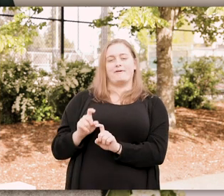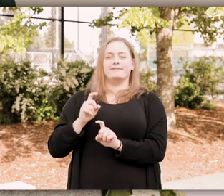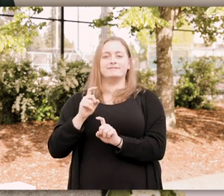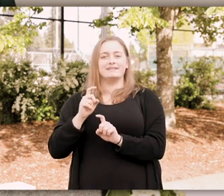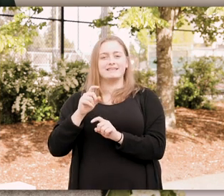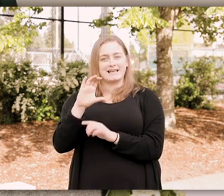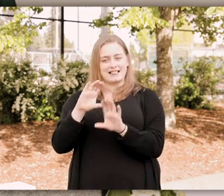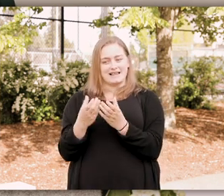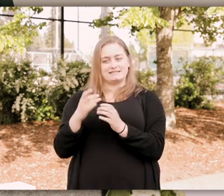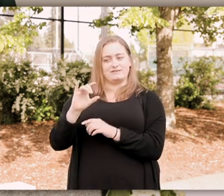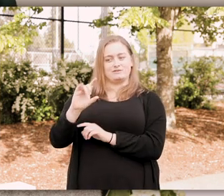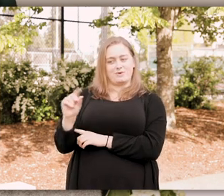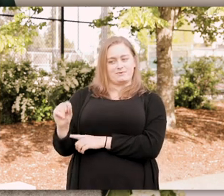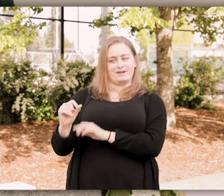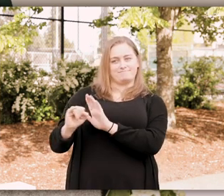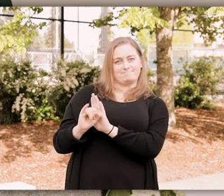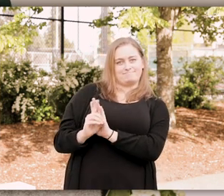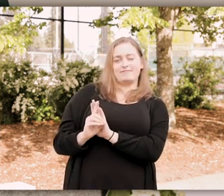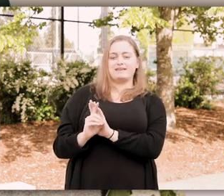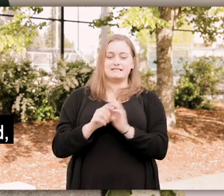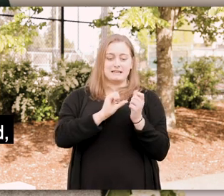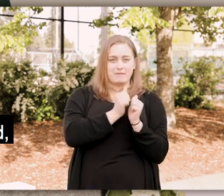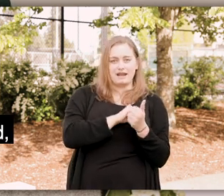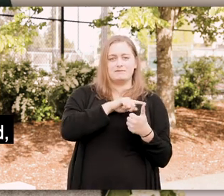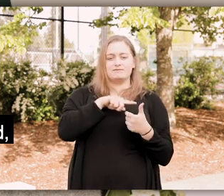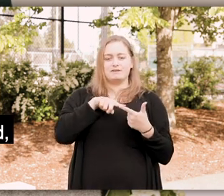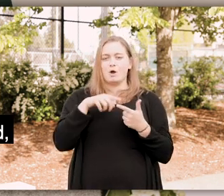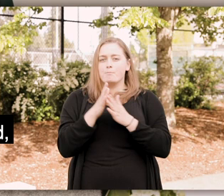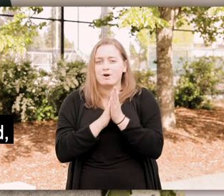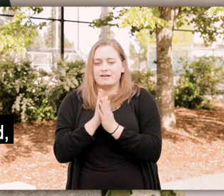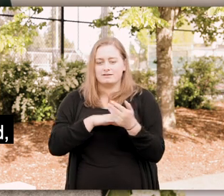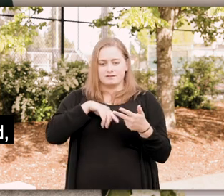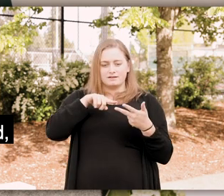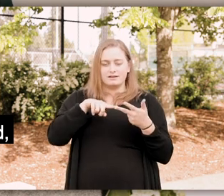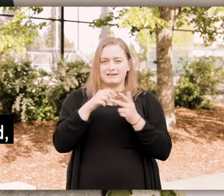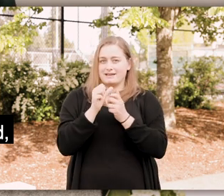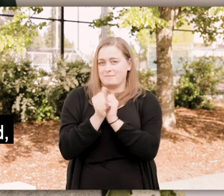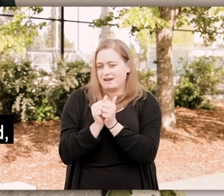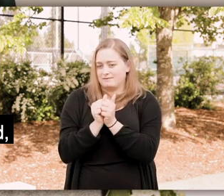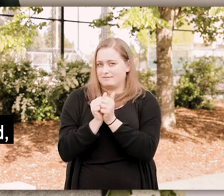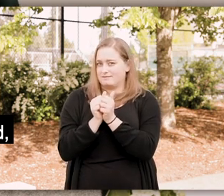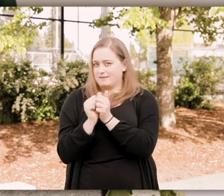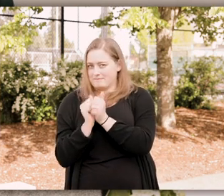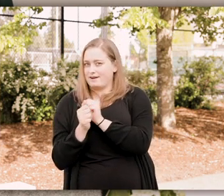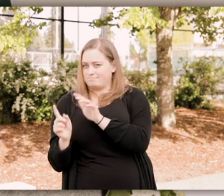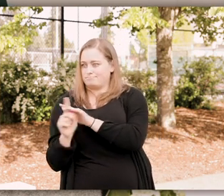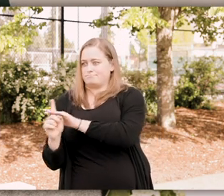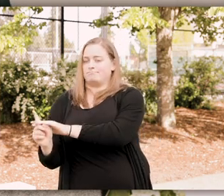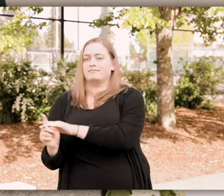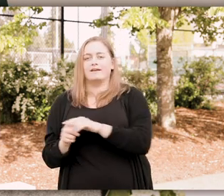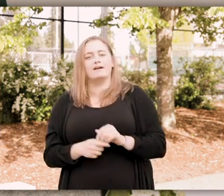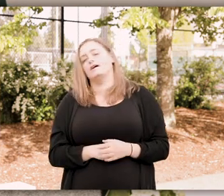competitive, motivated, competitive. That one came up quite a few times, but we are also spontaneous,